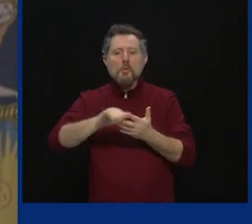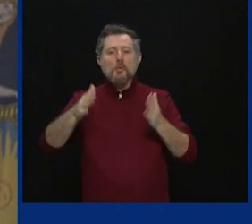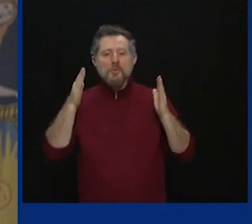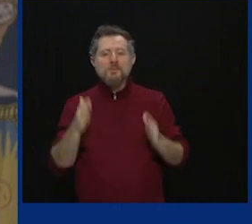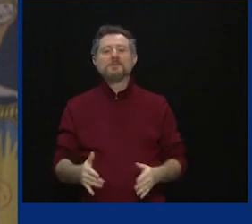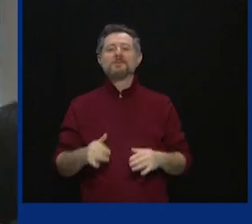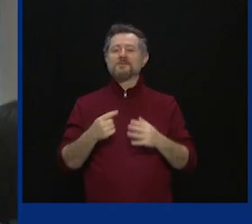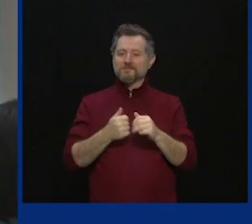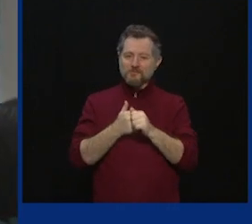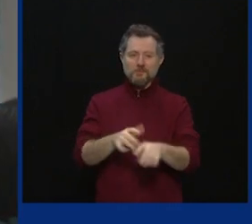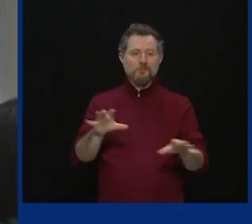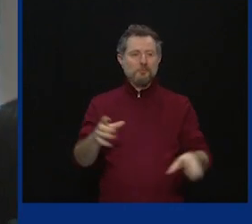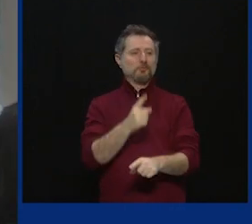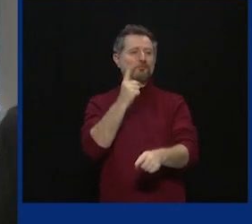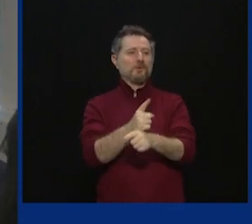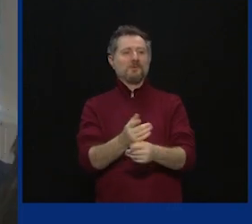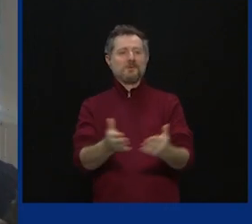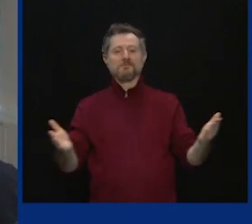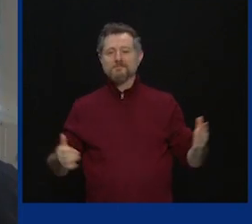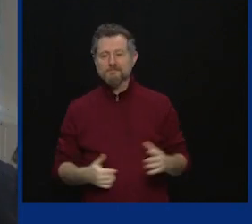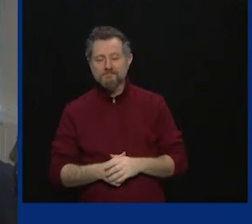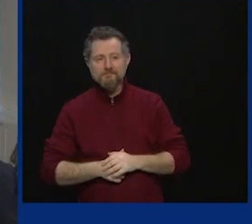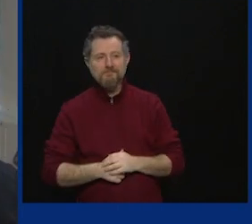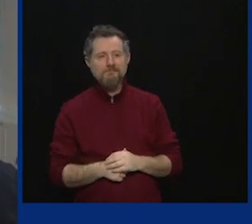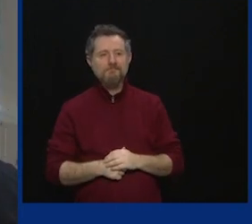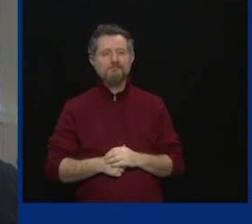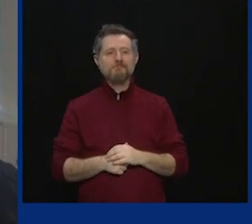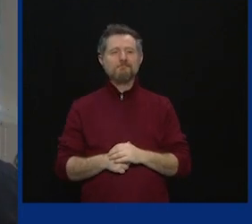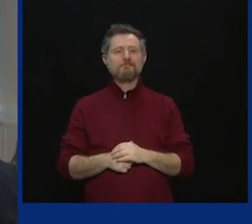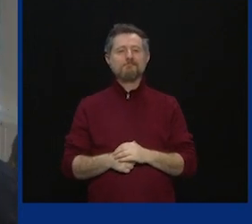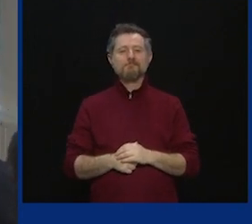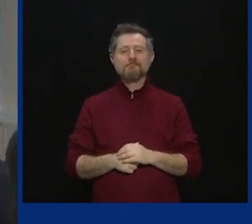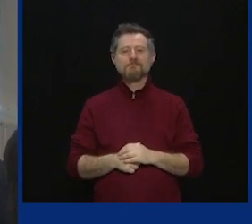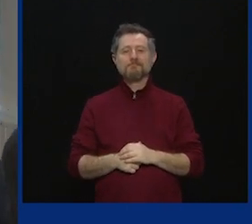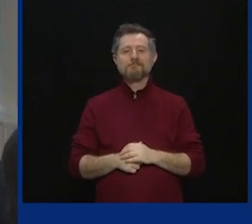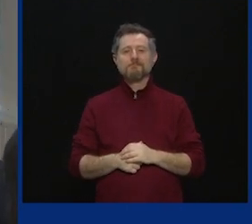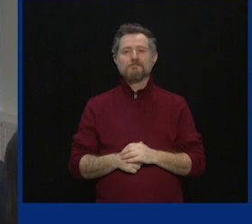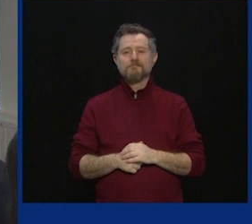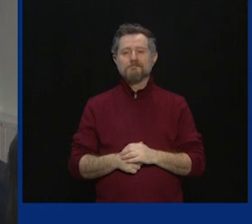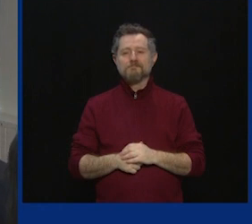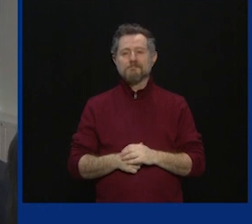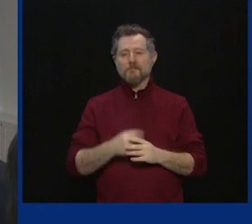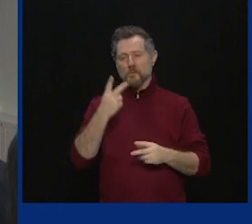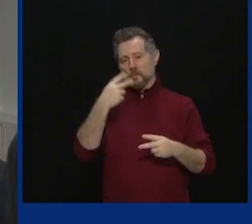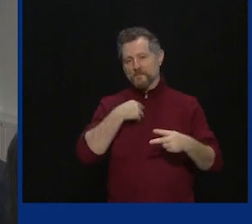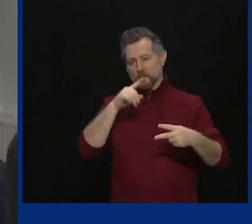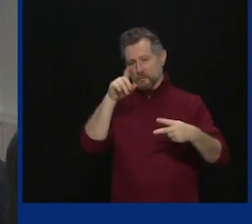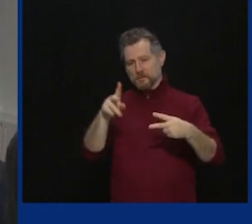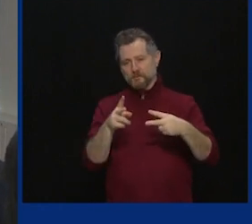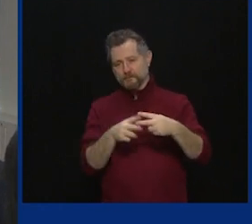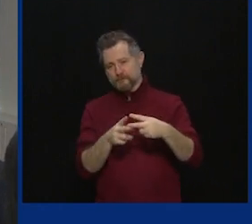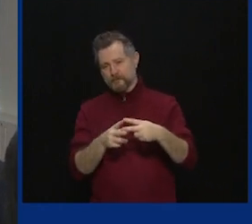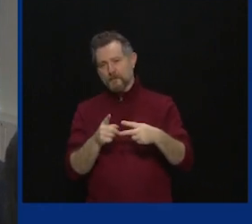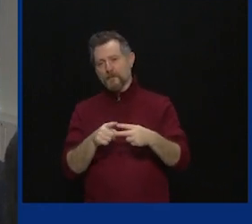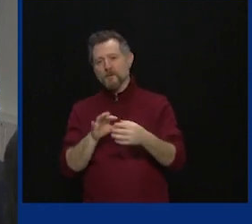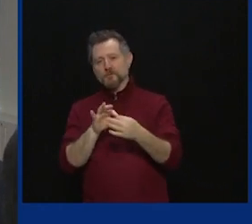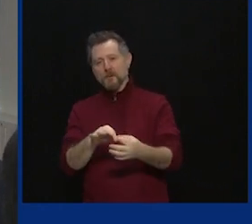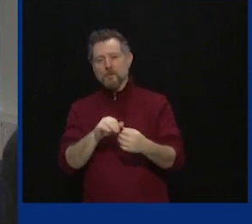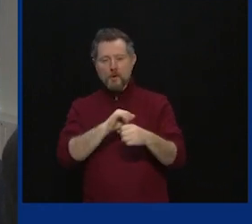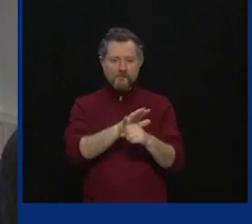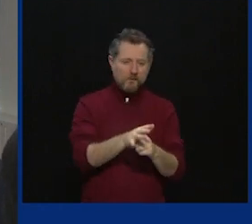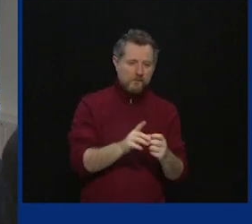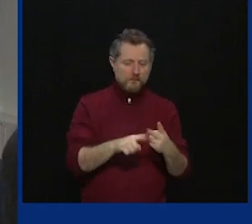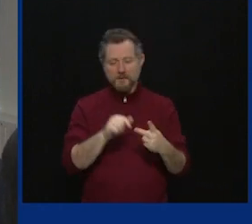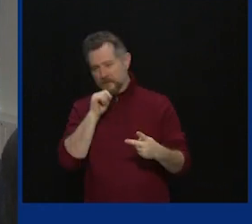person. Governor Hochul, two questions. One related to COVID, one not. When you announced